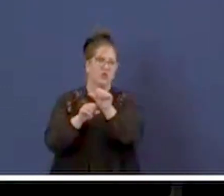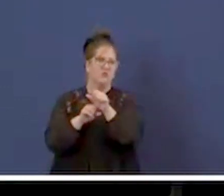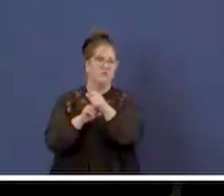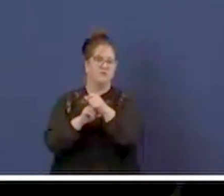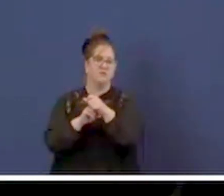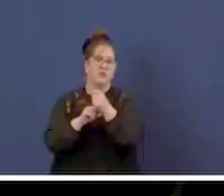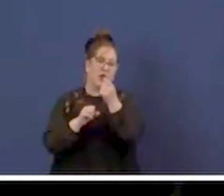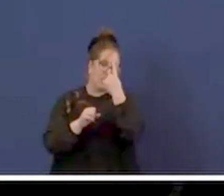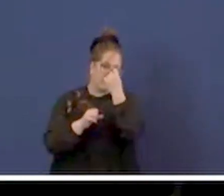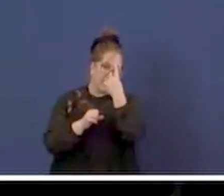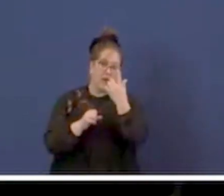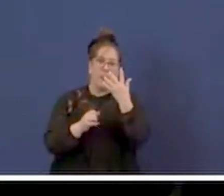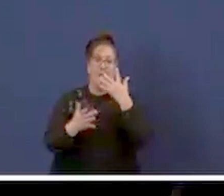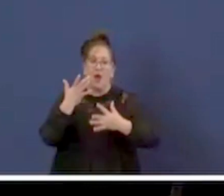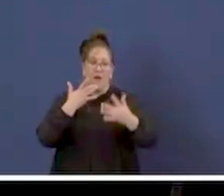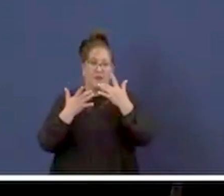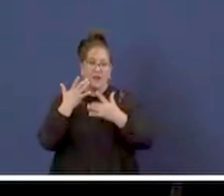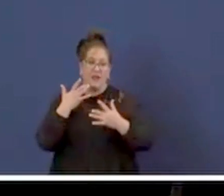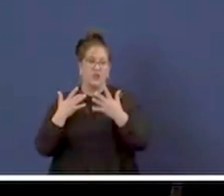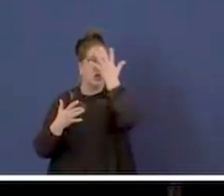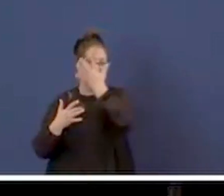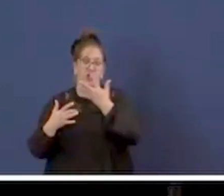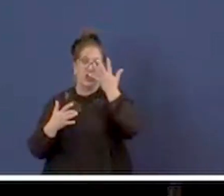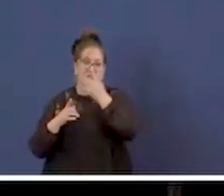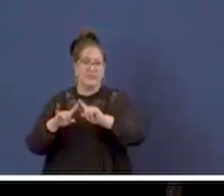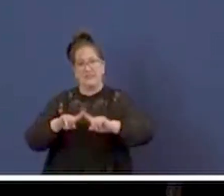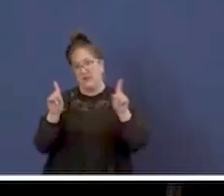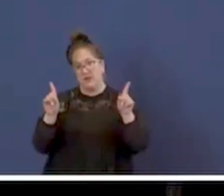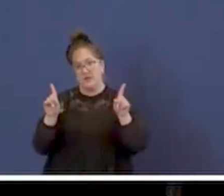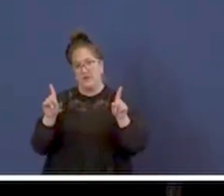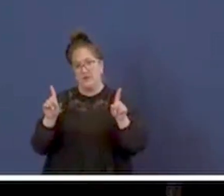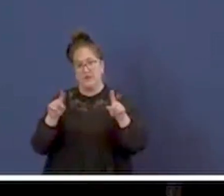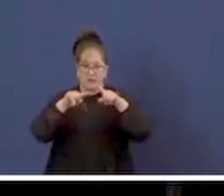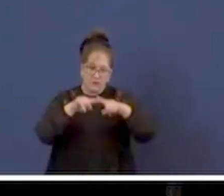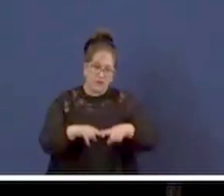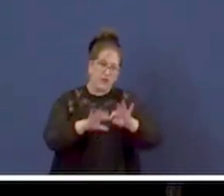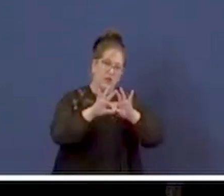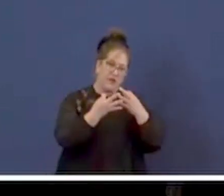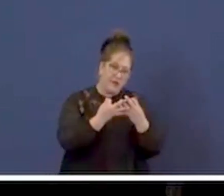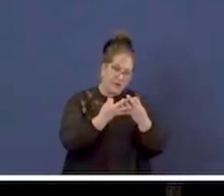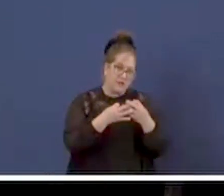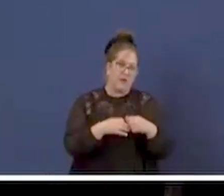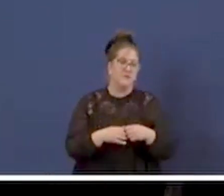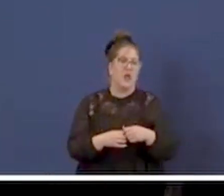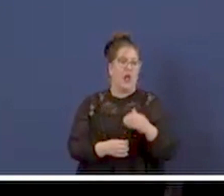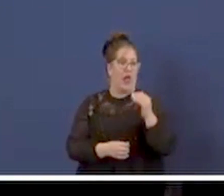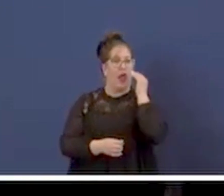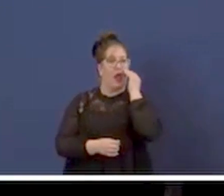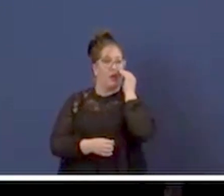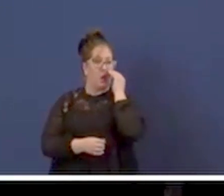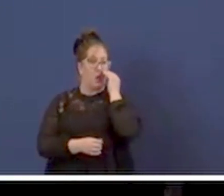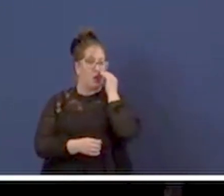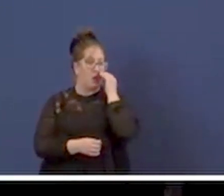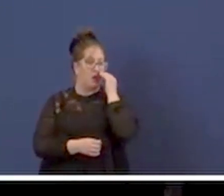that poverty looks different for different families. I mean, I know for a fact we